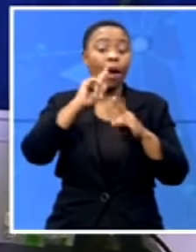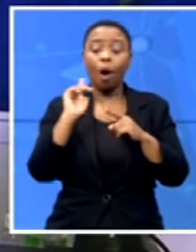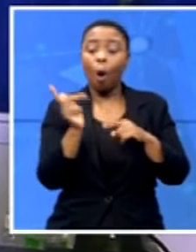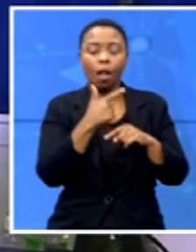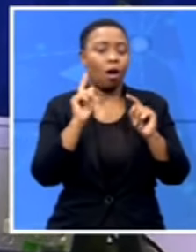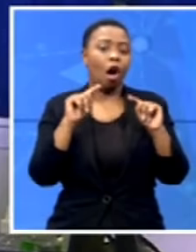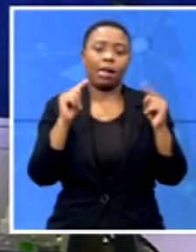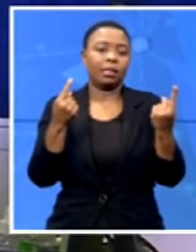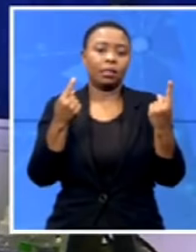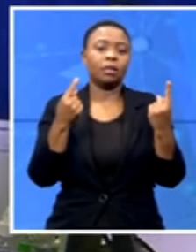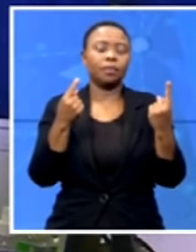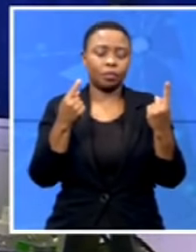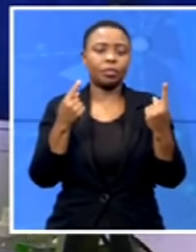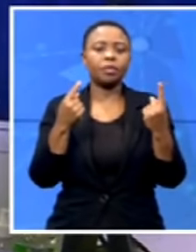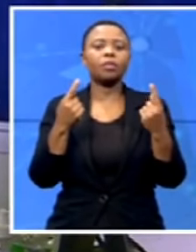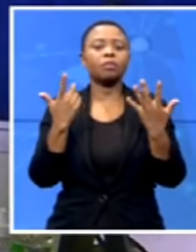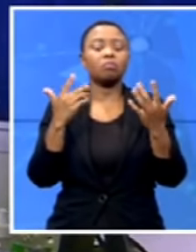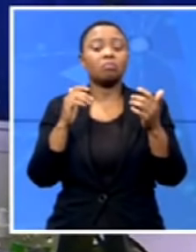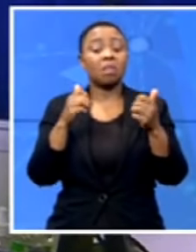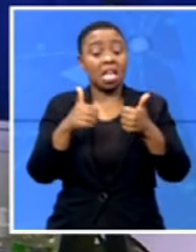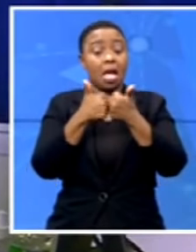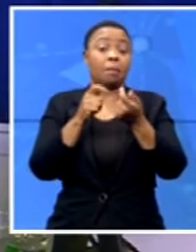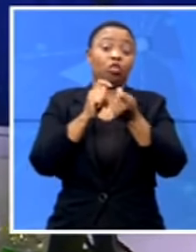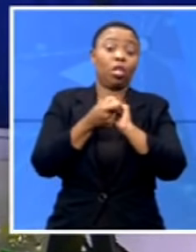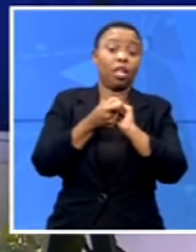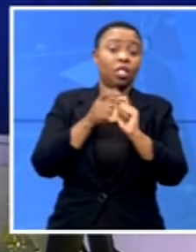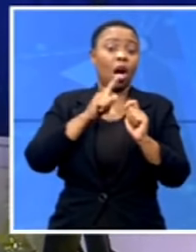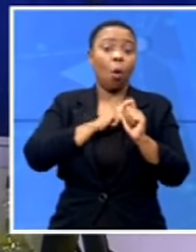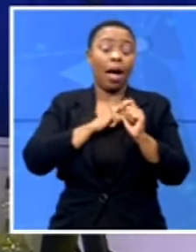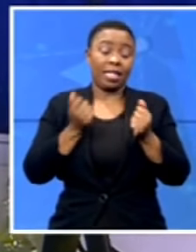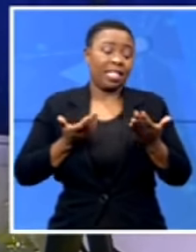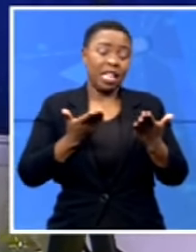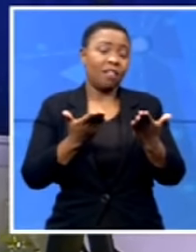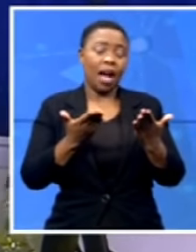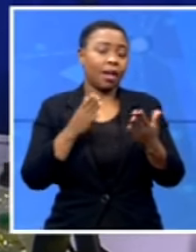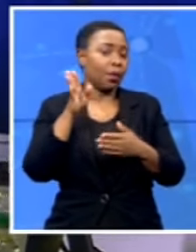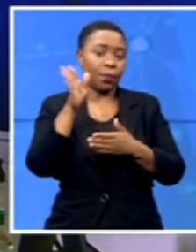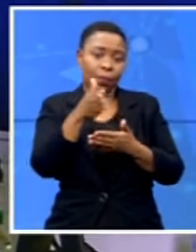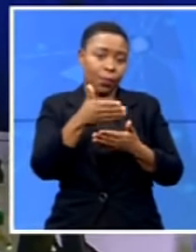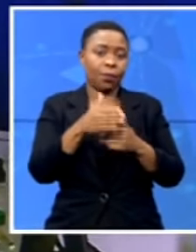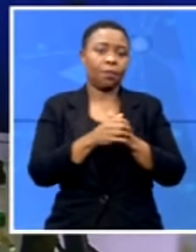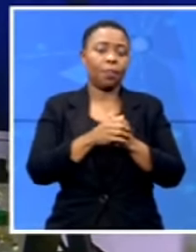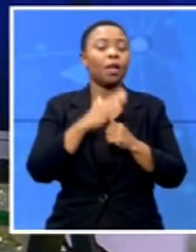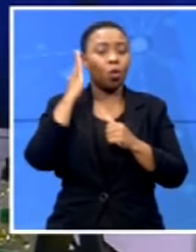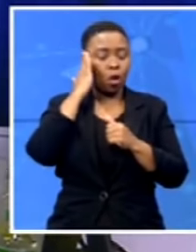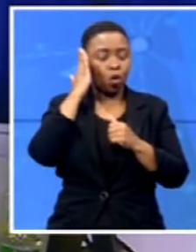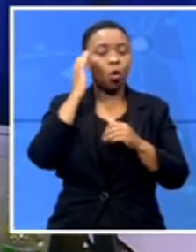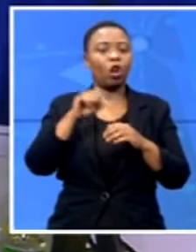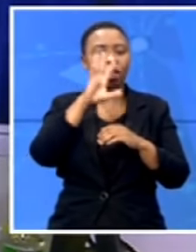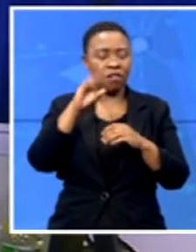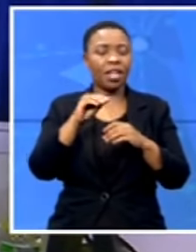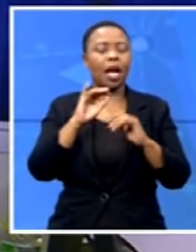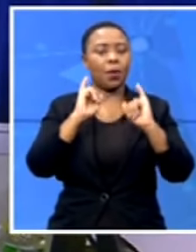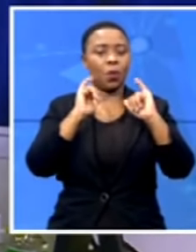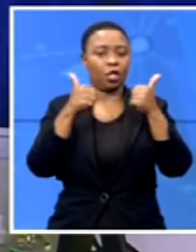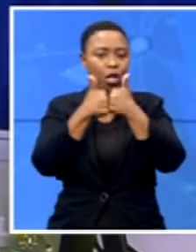changed because there was no delivery. We know that South Africa is in a crisis. We know that service delivery was